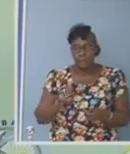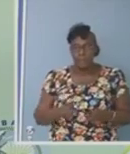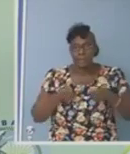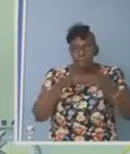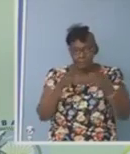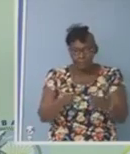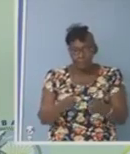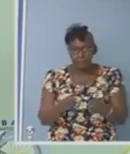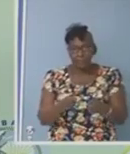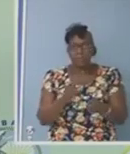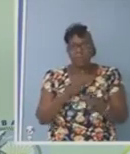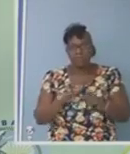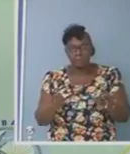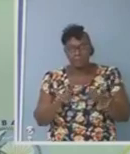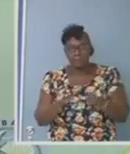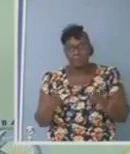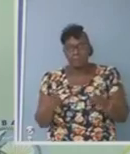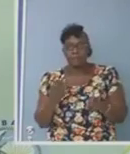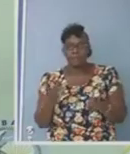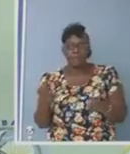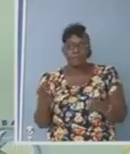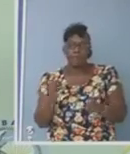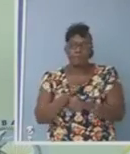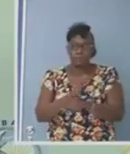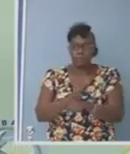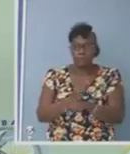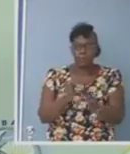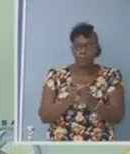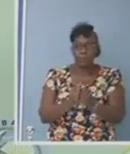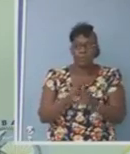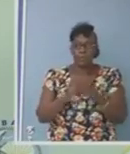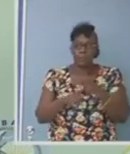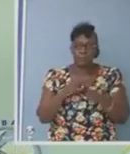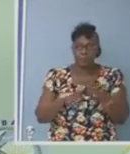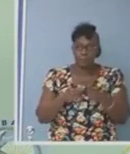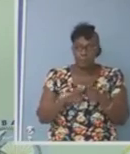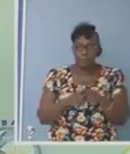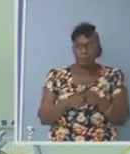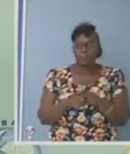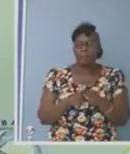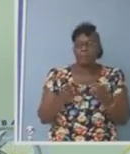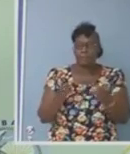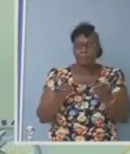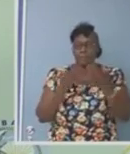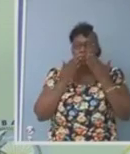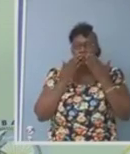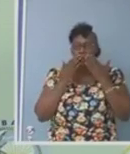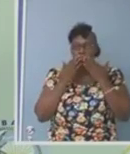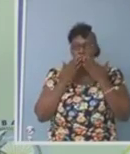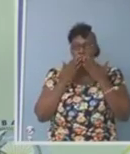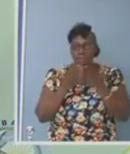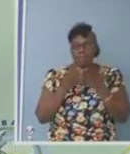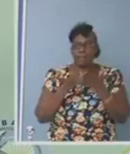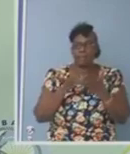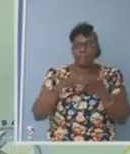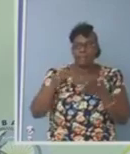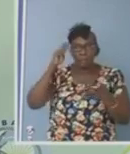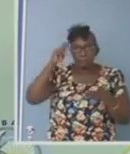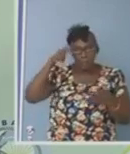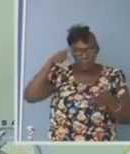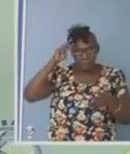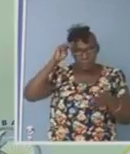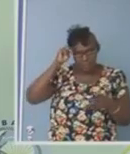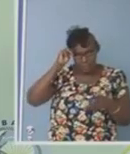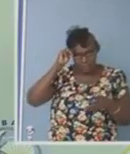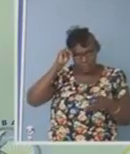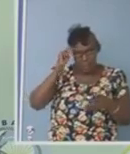with this crisis. And I wish to commend the Prime Minister and the Minister of Finance